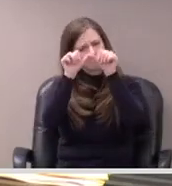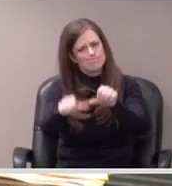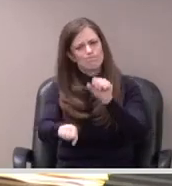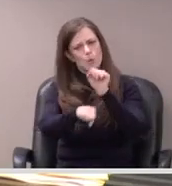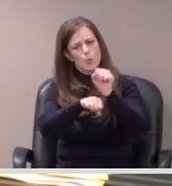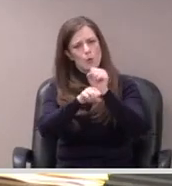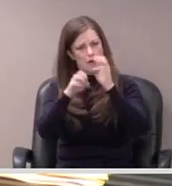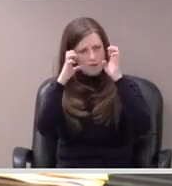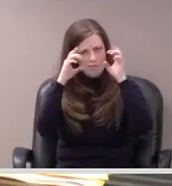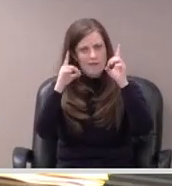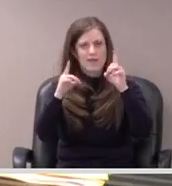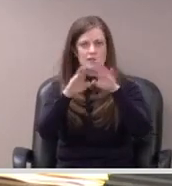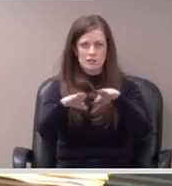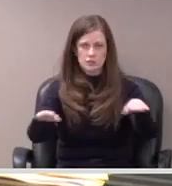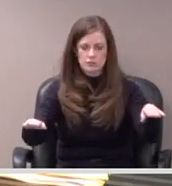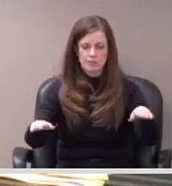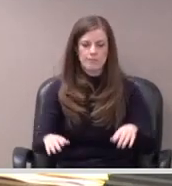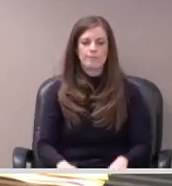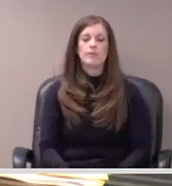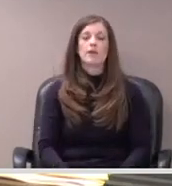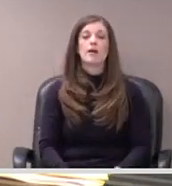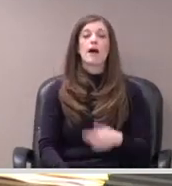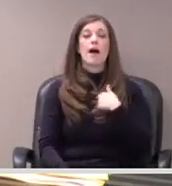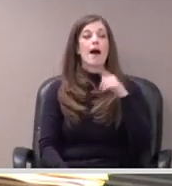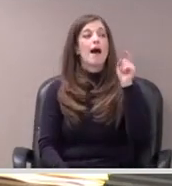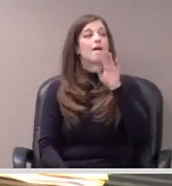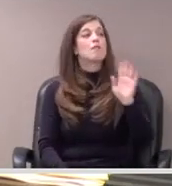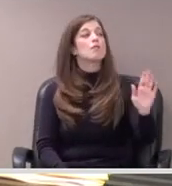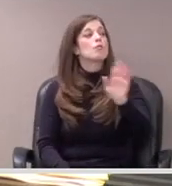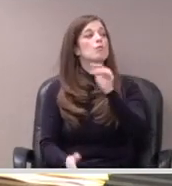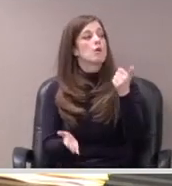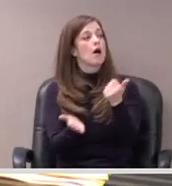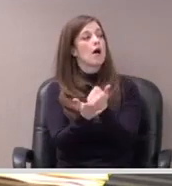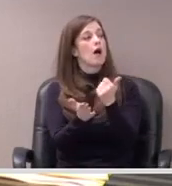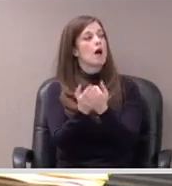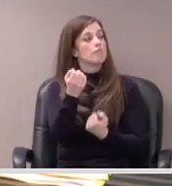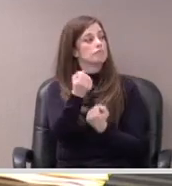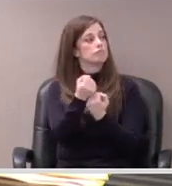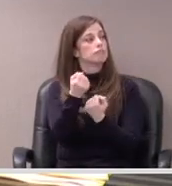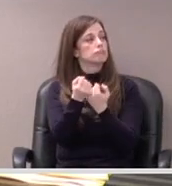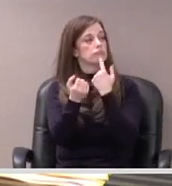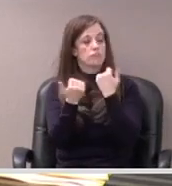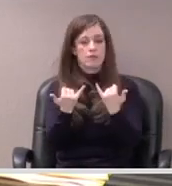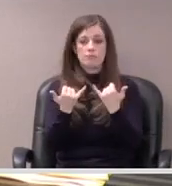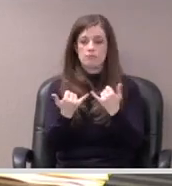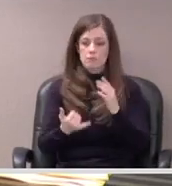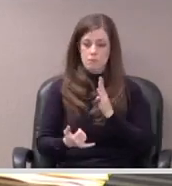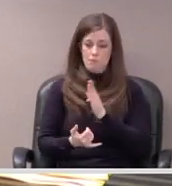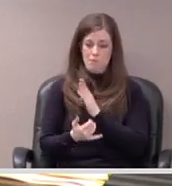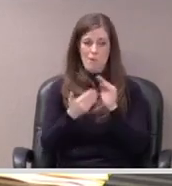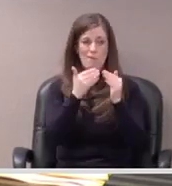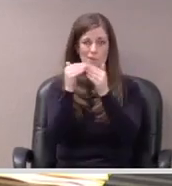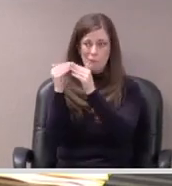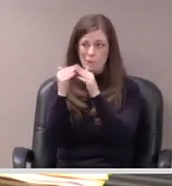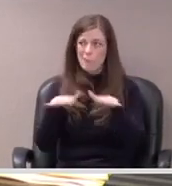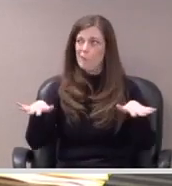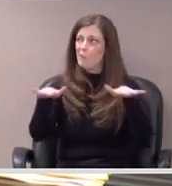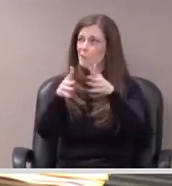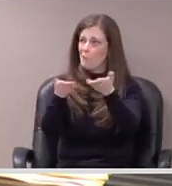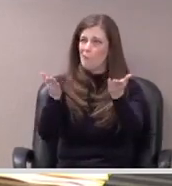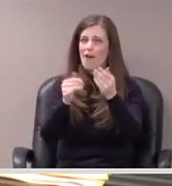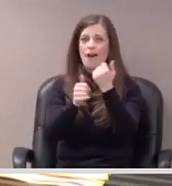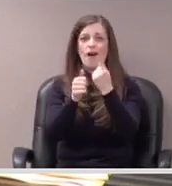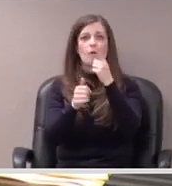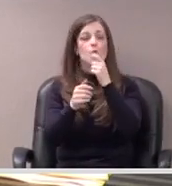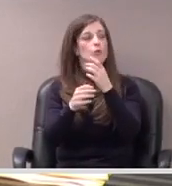educating our children. I ask for your help and support for this board, from the community, from everyone that cares